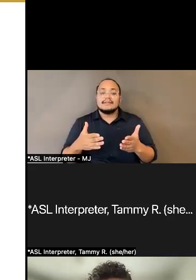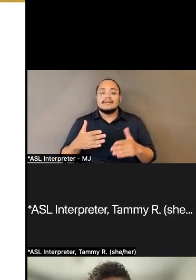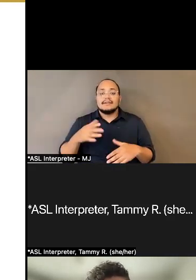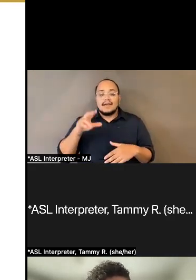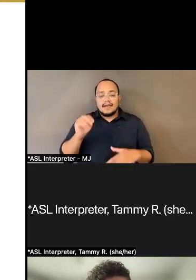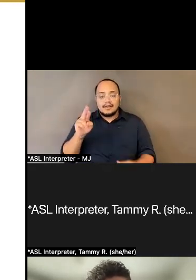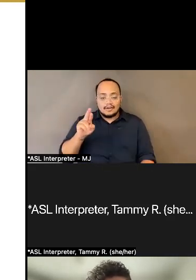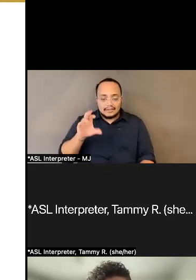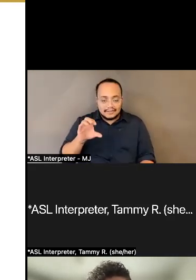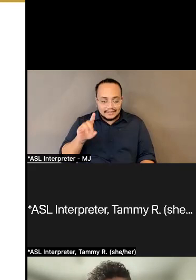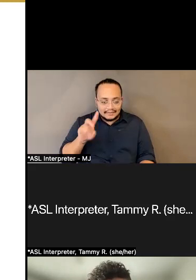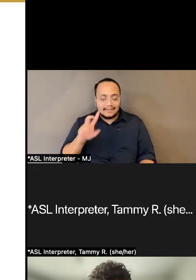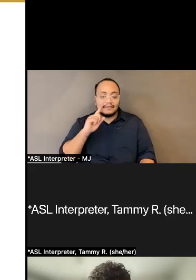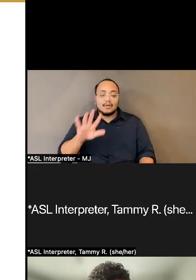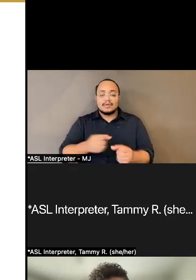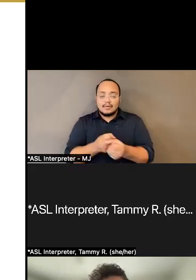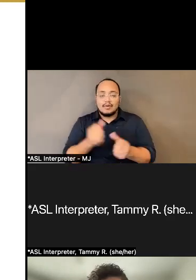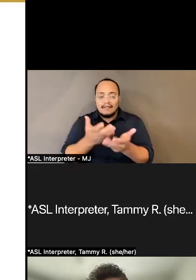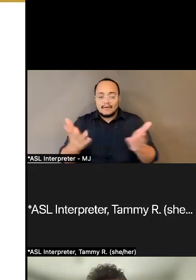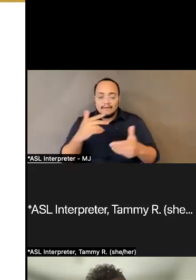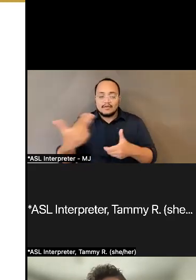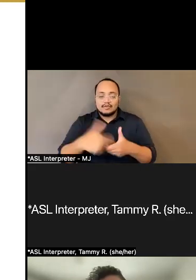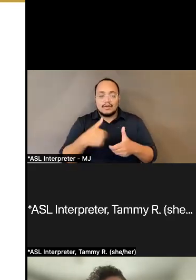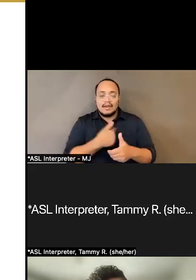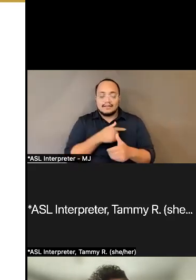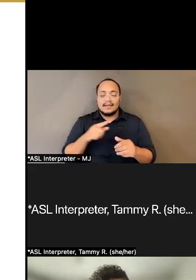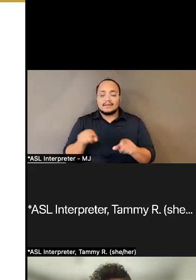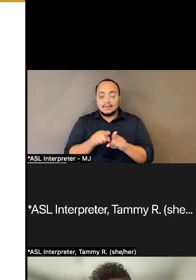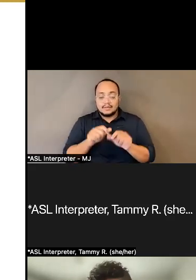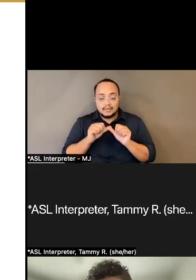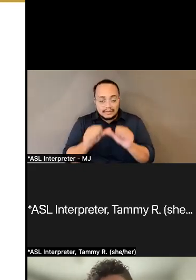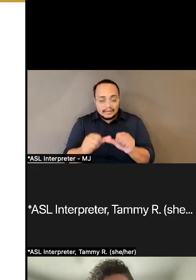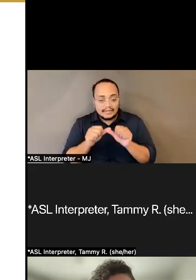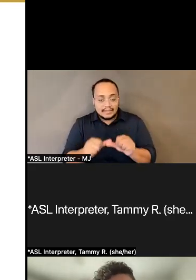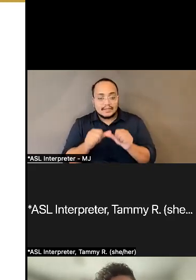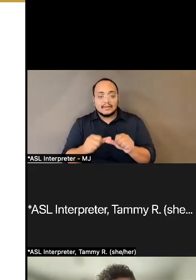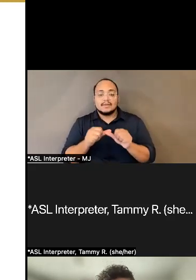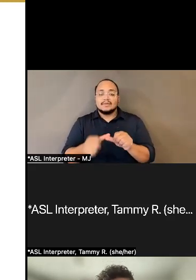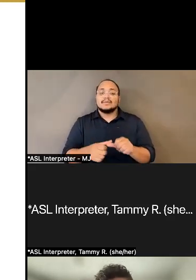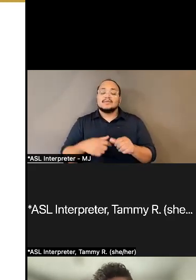support, and all of you for joining us as we continue to observe